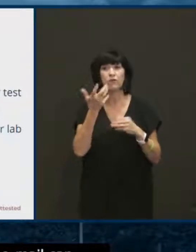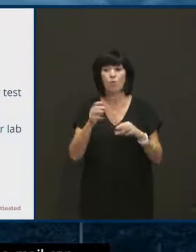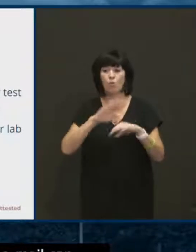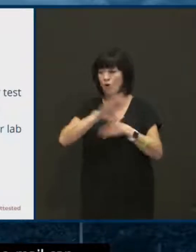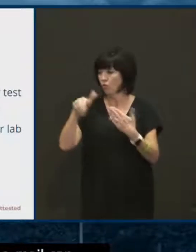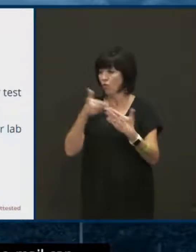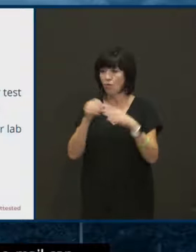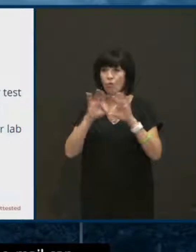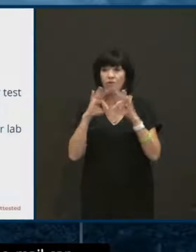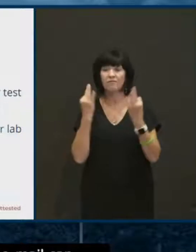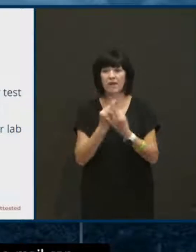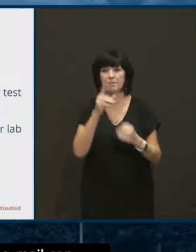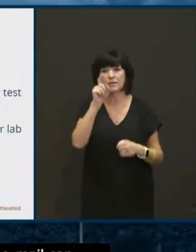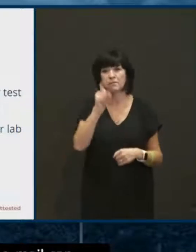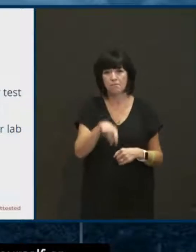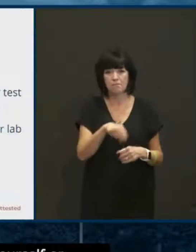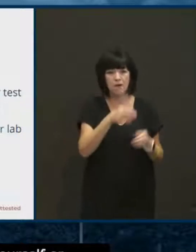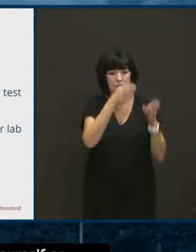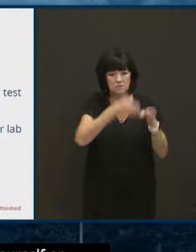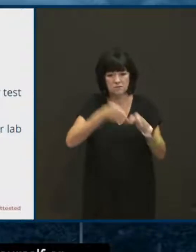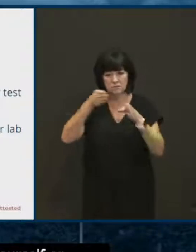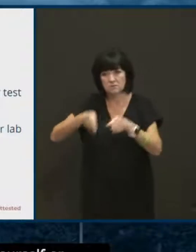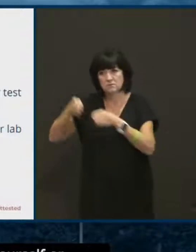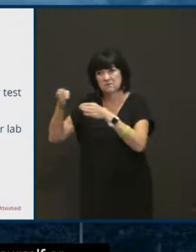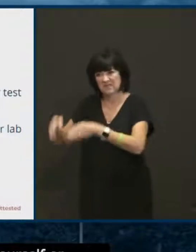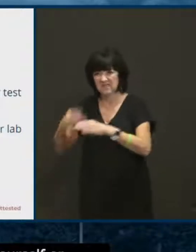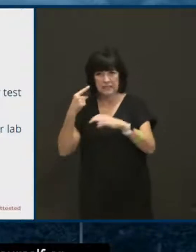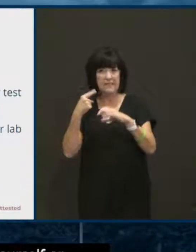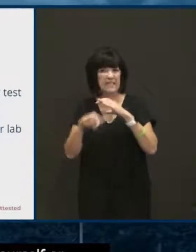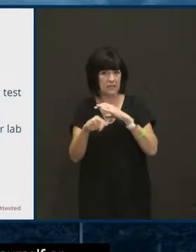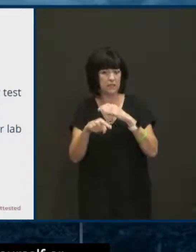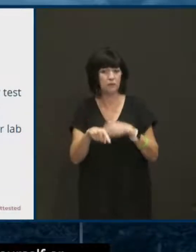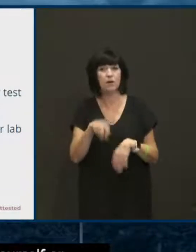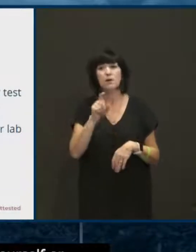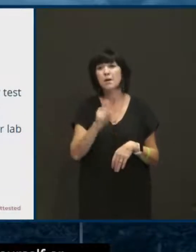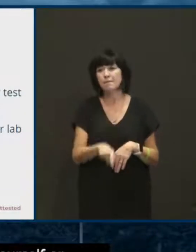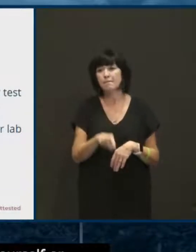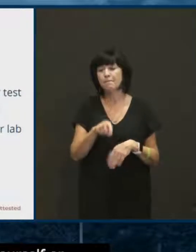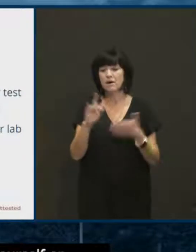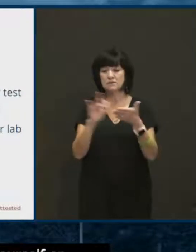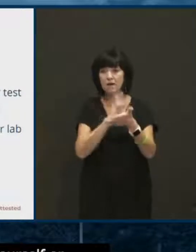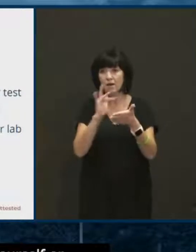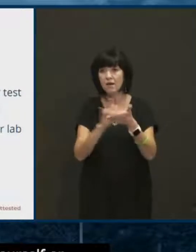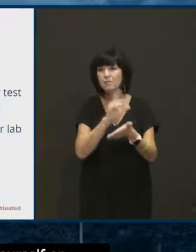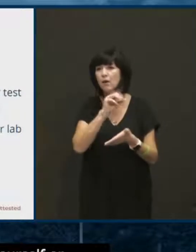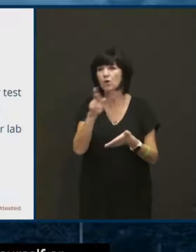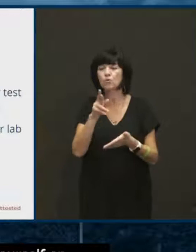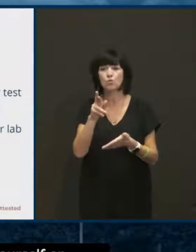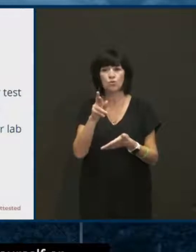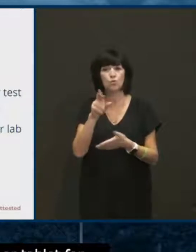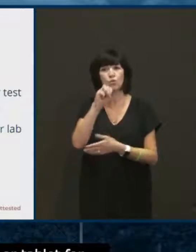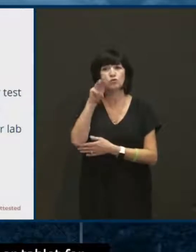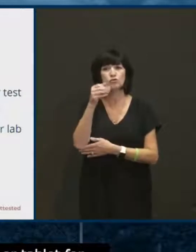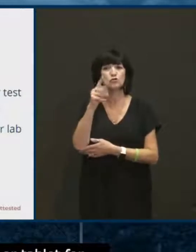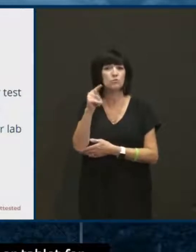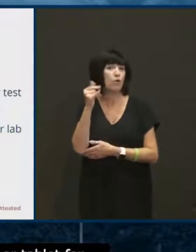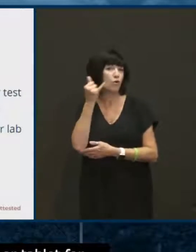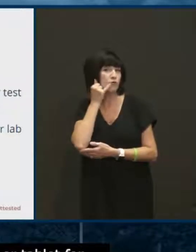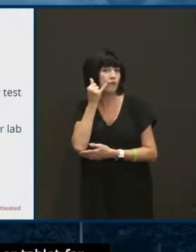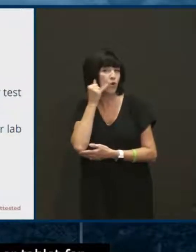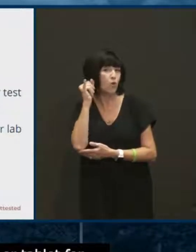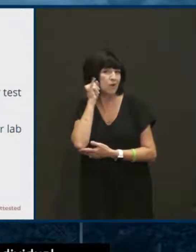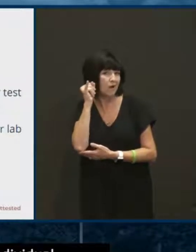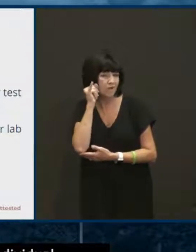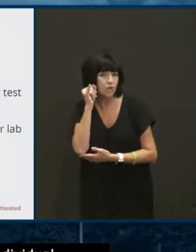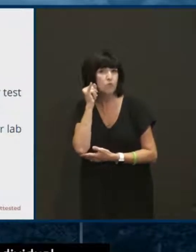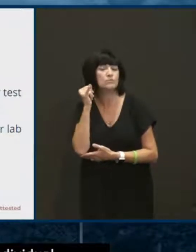with, they all need an individual email address, and then a smartphone or a tablet for the medical consultation. This is a great way if you don't want to go out to a site,